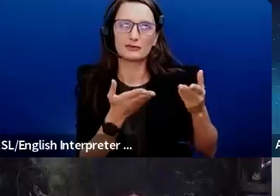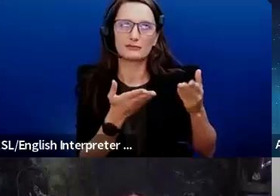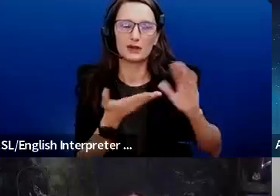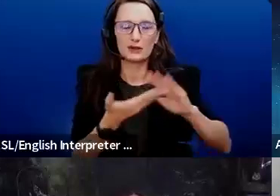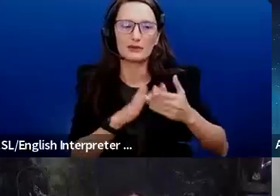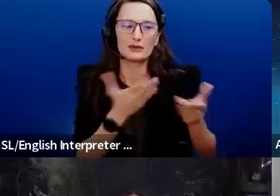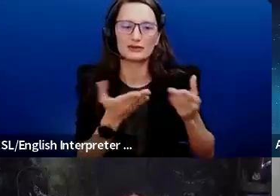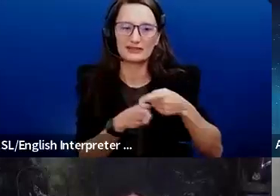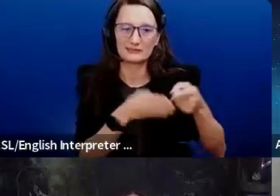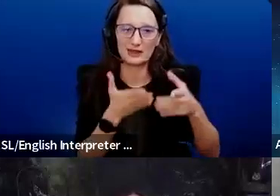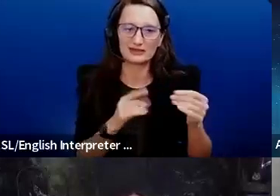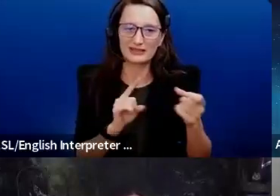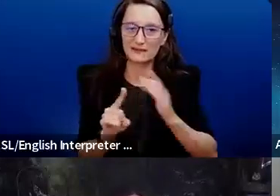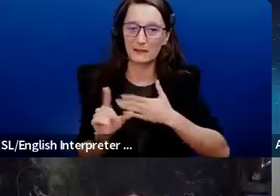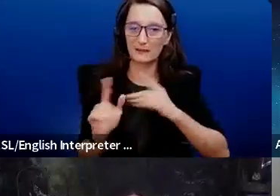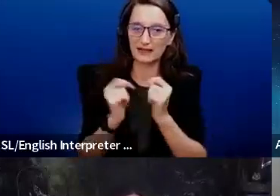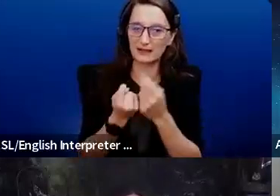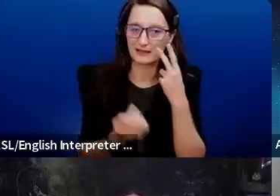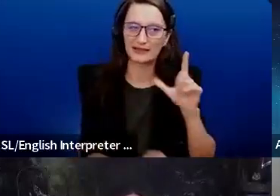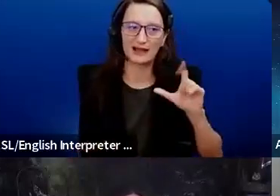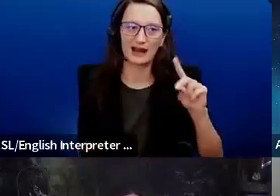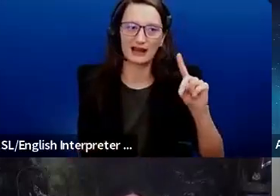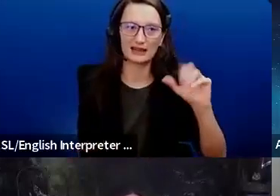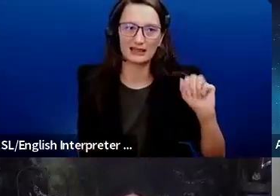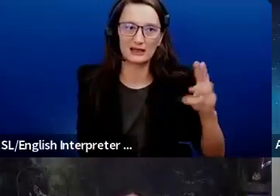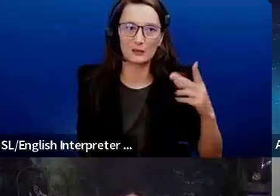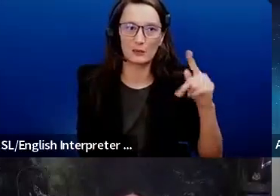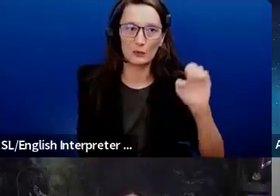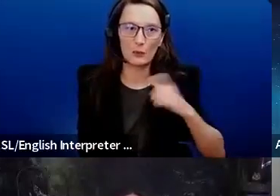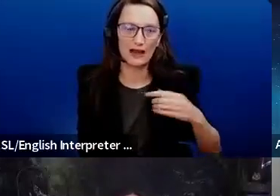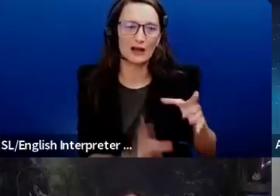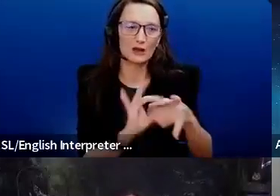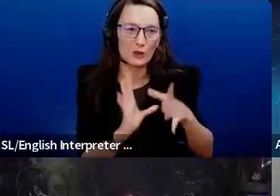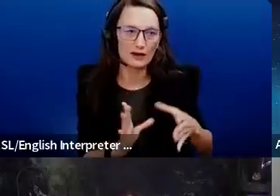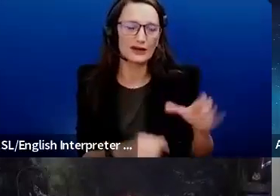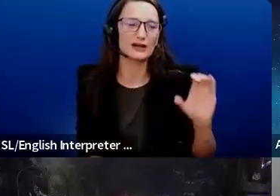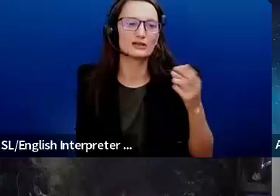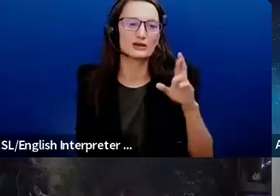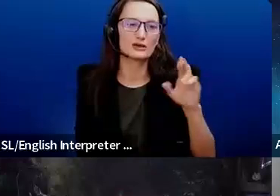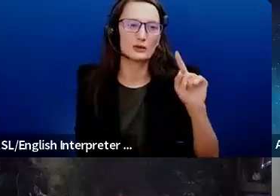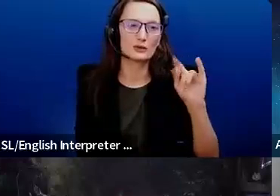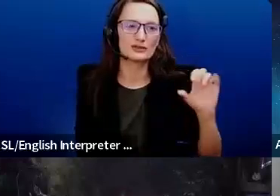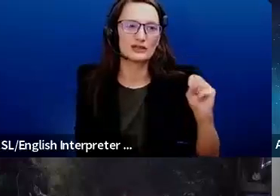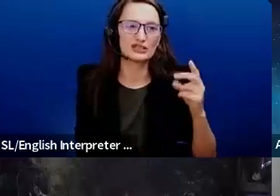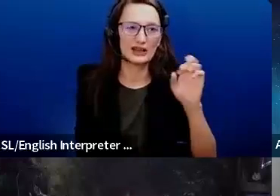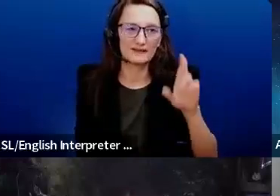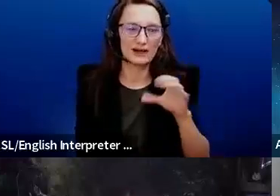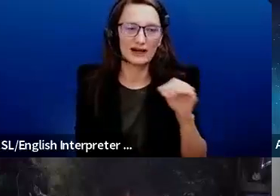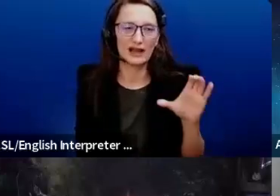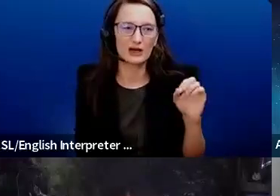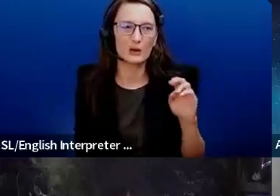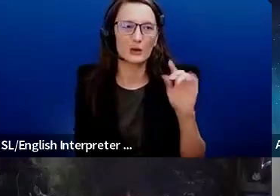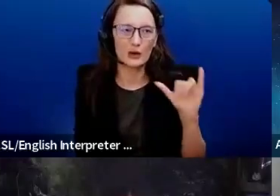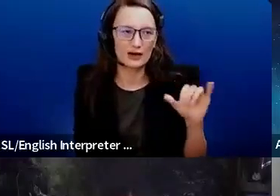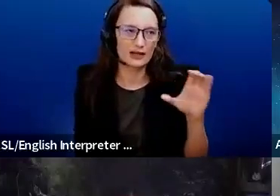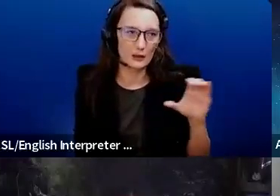my team, I also see Linda White. She's a vendor coordinator. Good morning to Linda and to Christy Schaefer and to Courtney Cornelson, also on